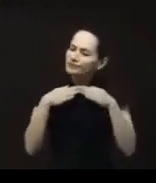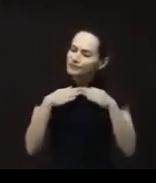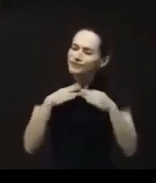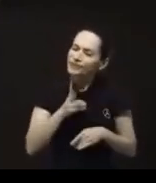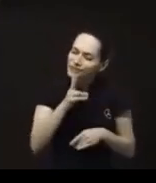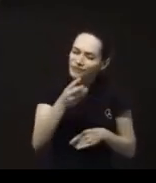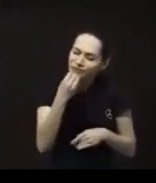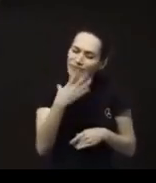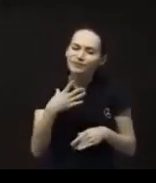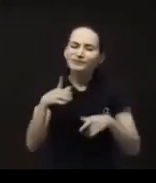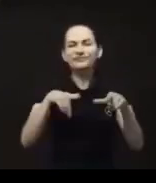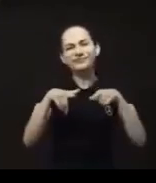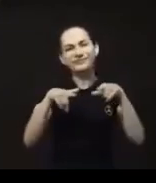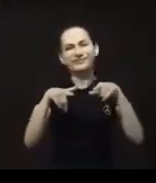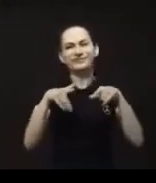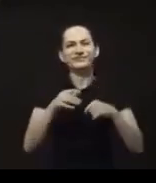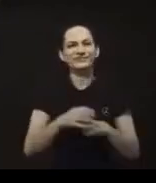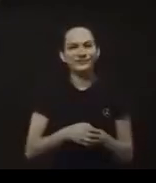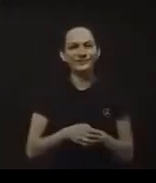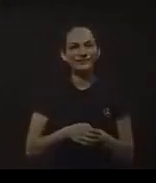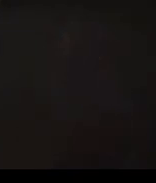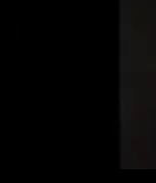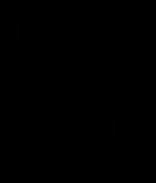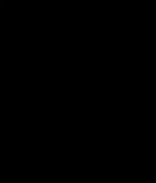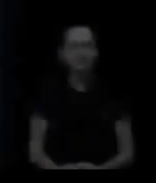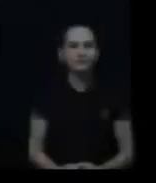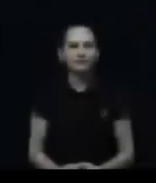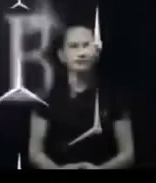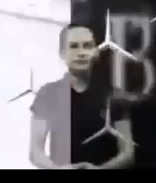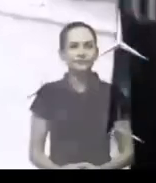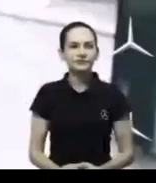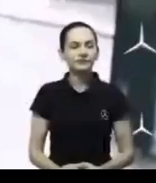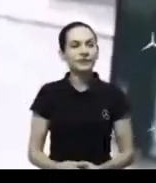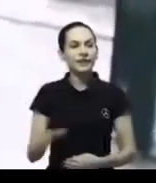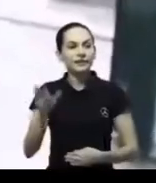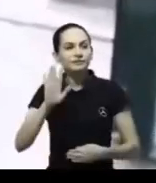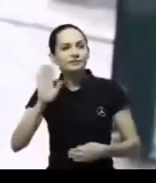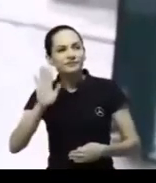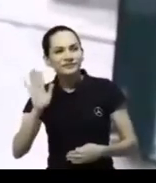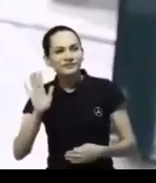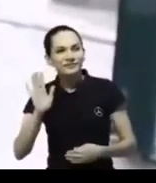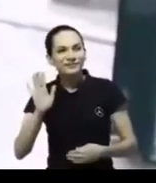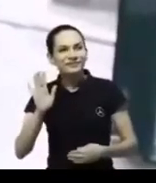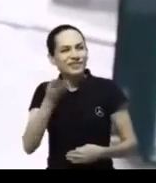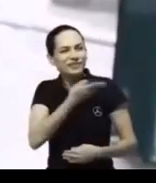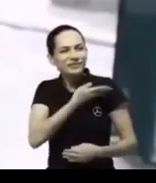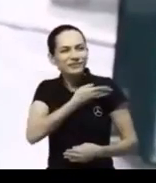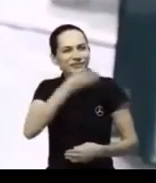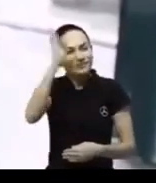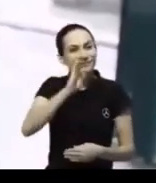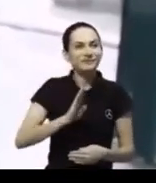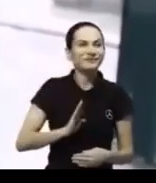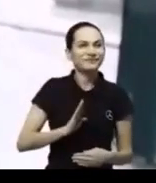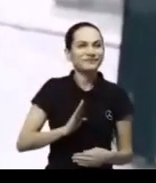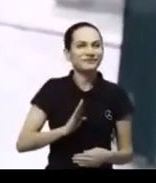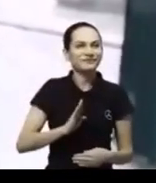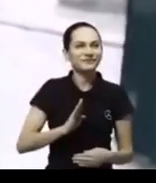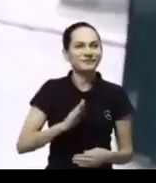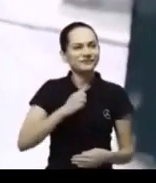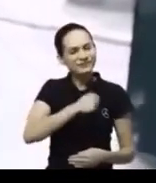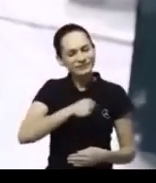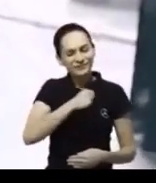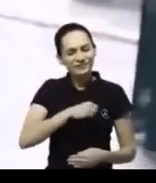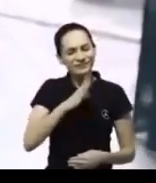up this great work. Até mais. Hi, everyone. Hi, dear colleagues in Brazil. Nice to see